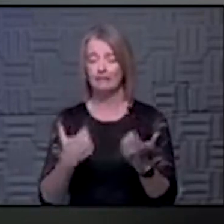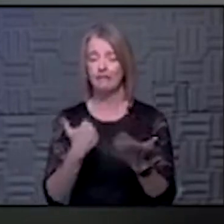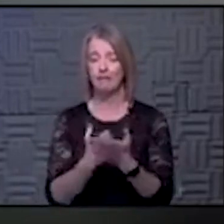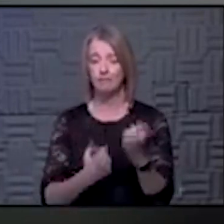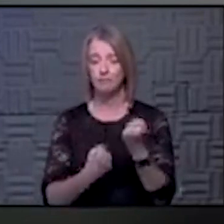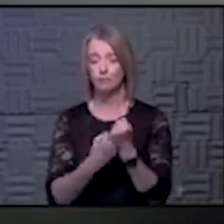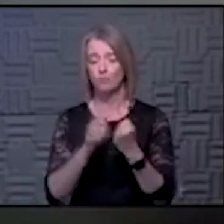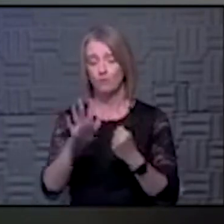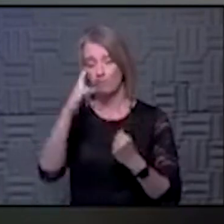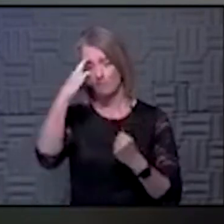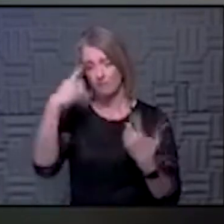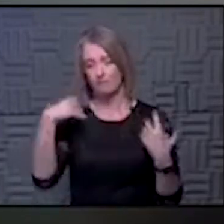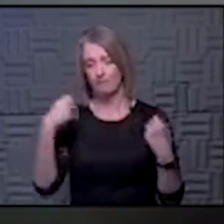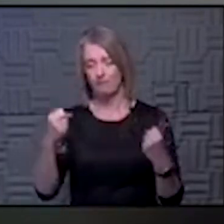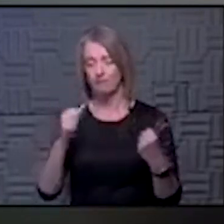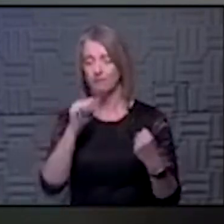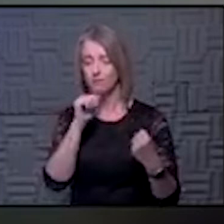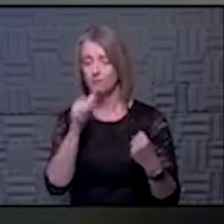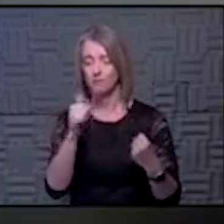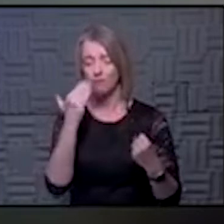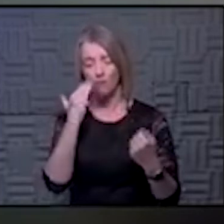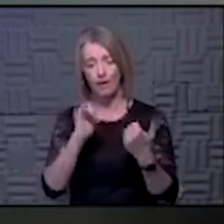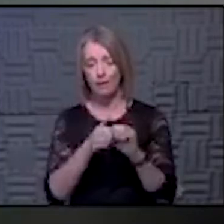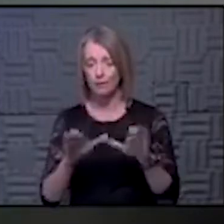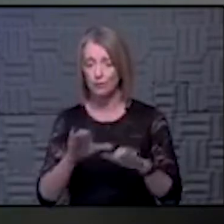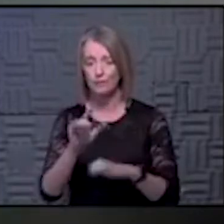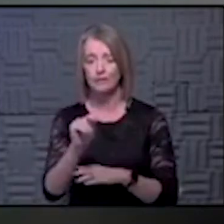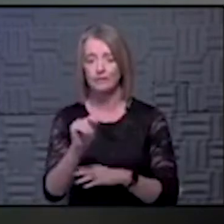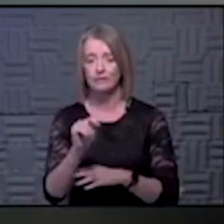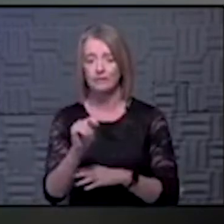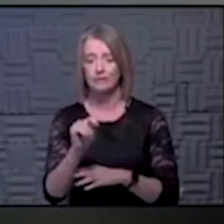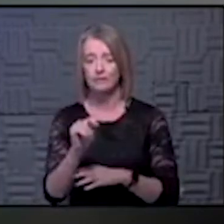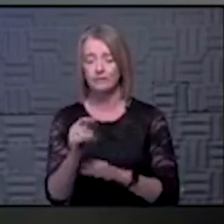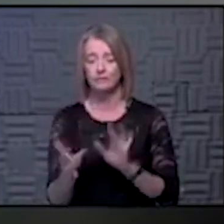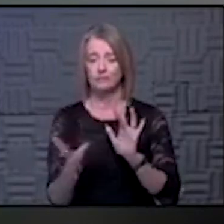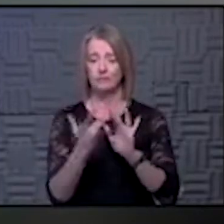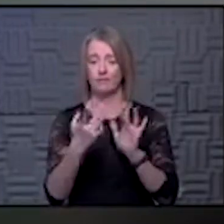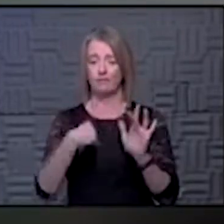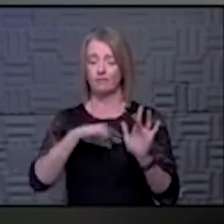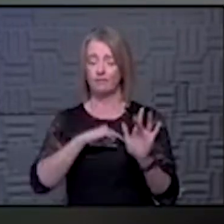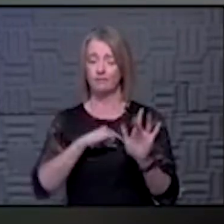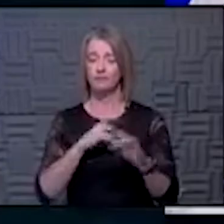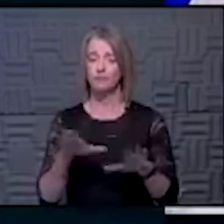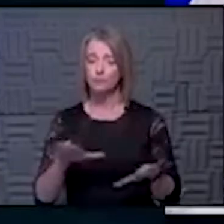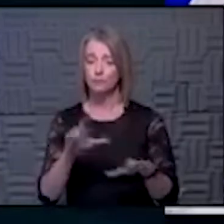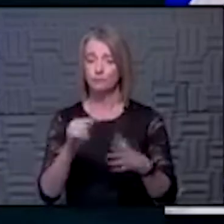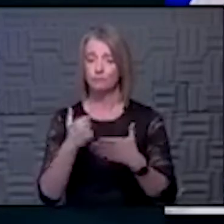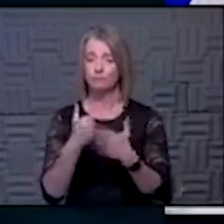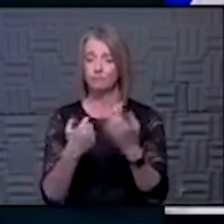mental health, and they don't know how to do that, so they turn to organizations such as us.